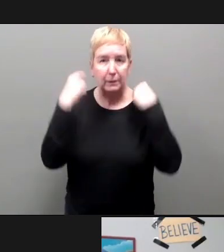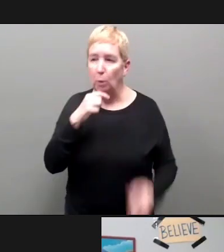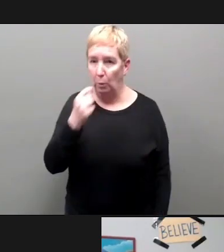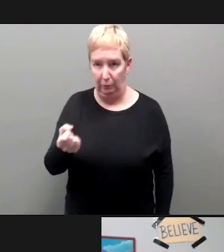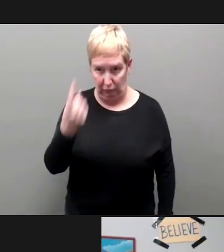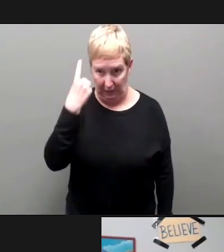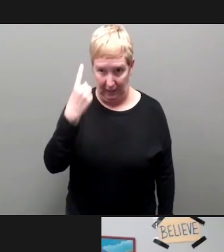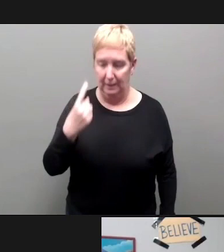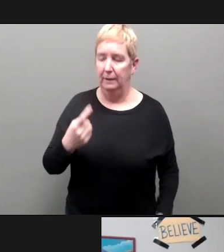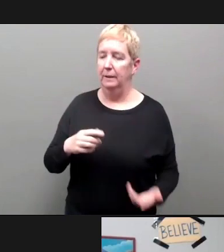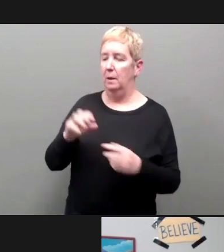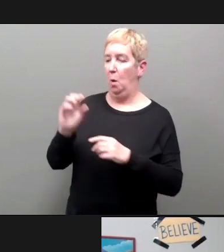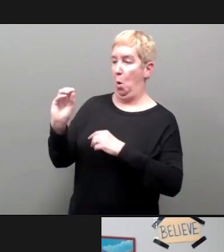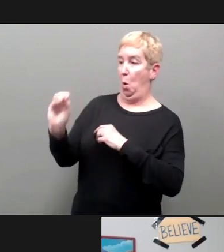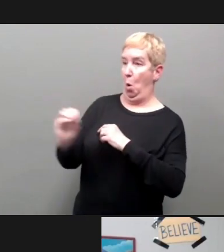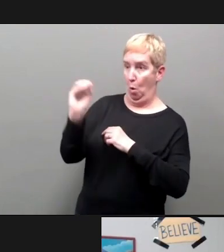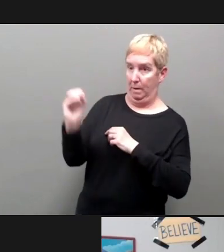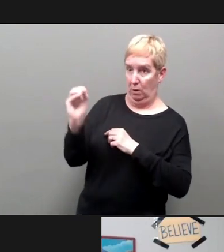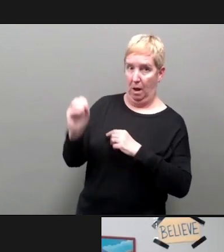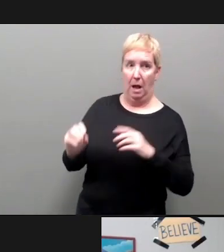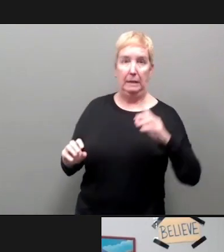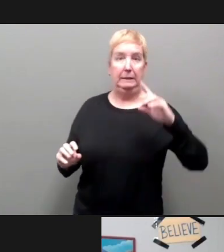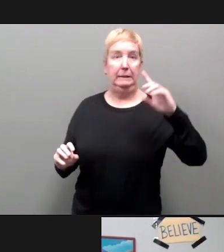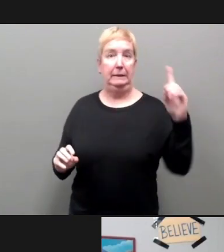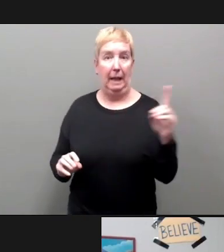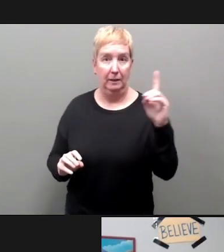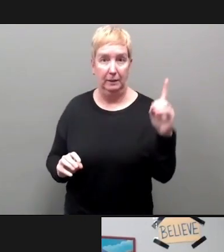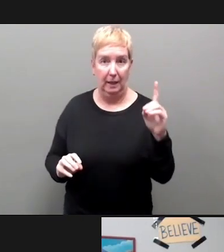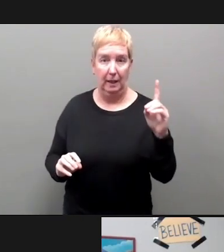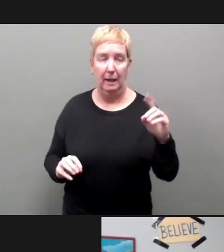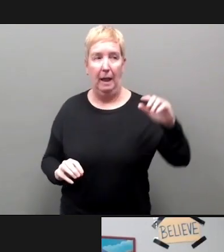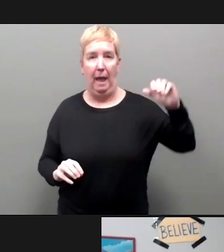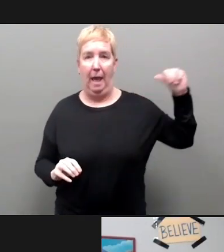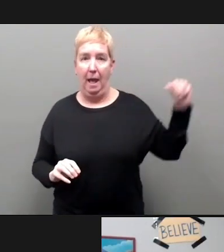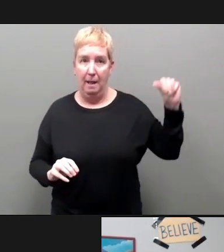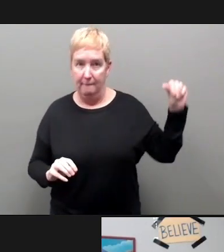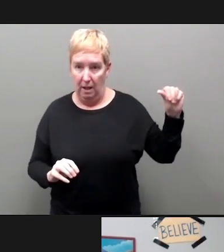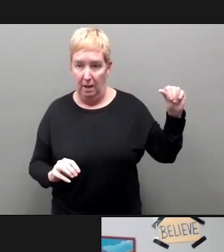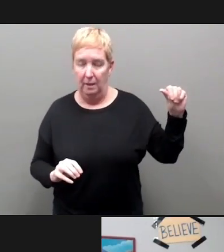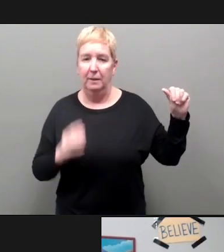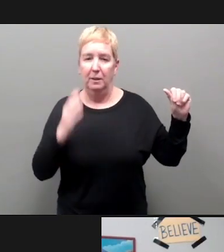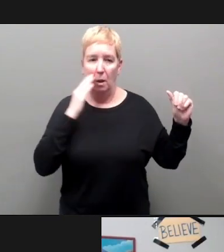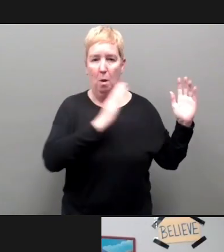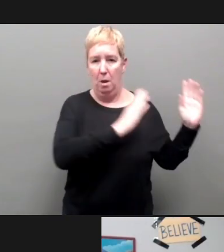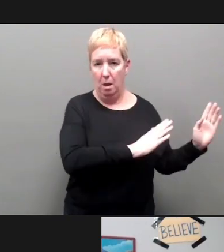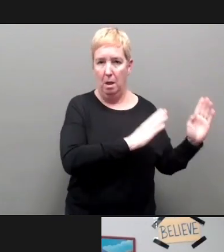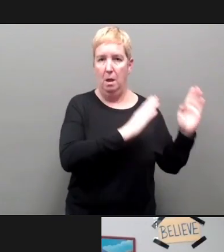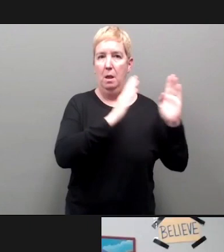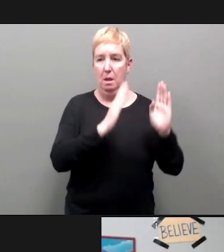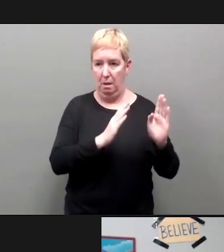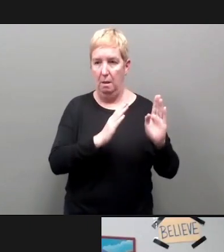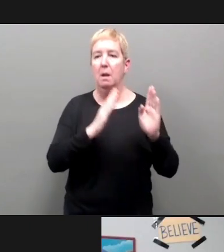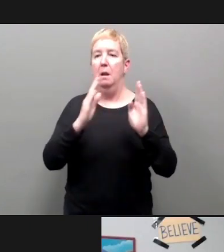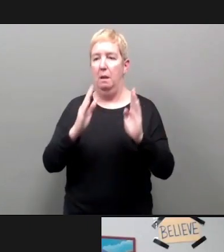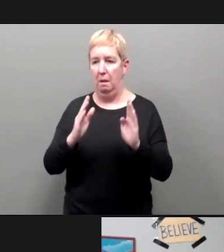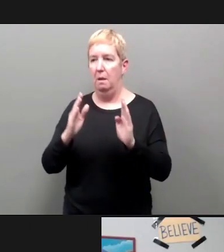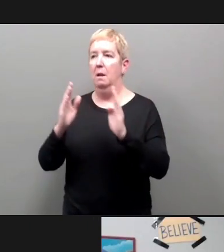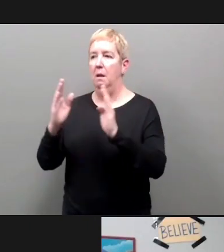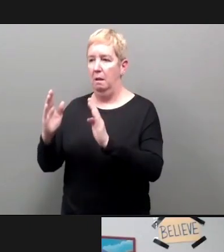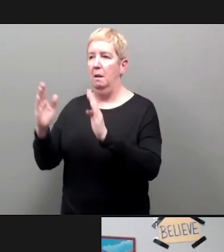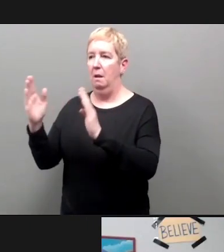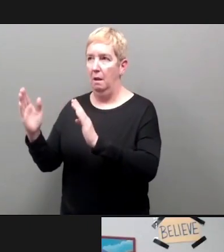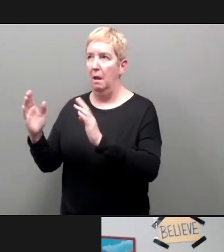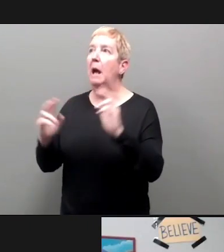Omicron and Delta and Alpha and everything before that as being all one big lump